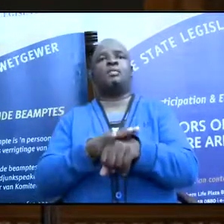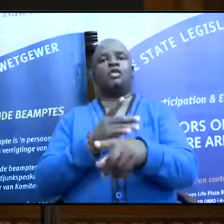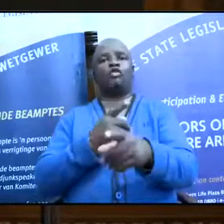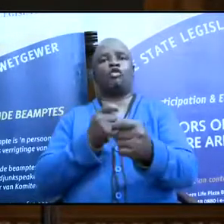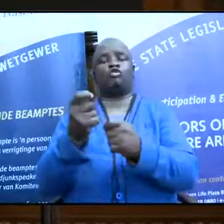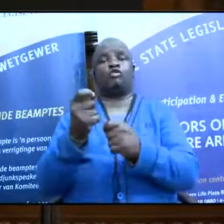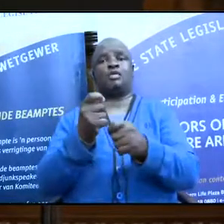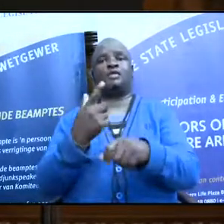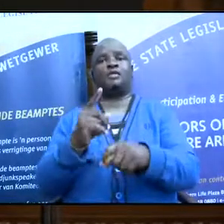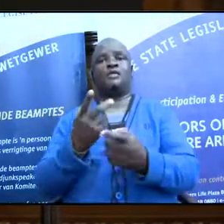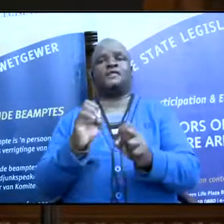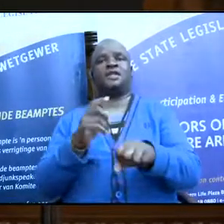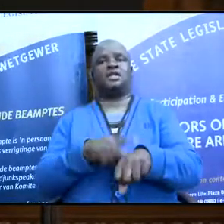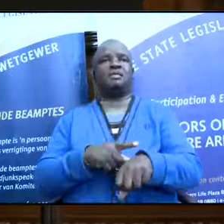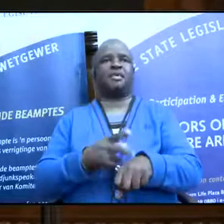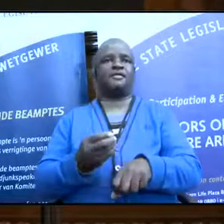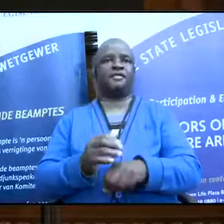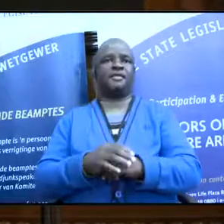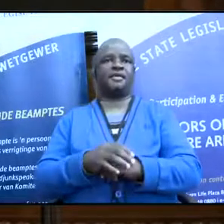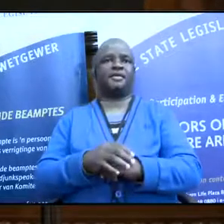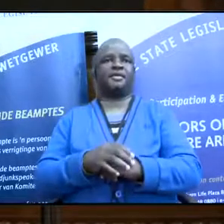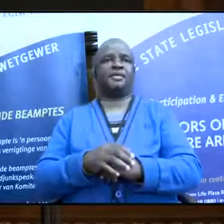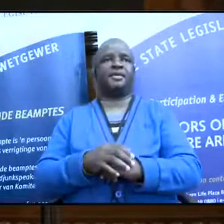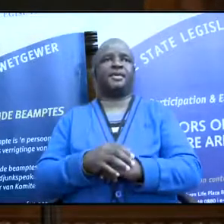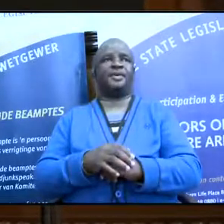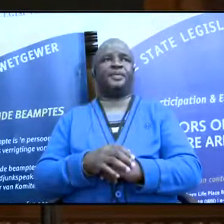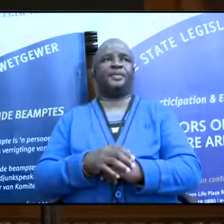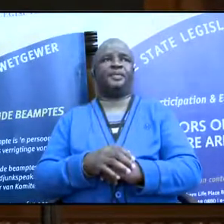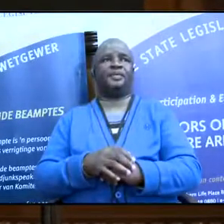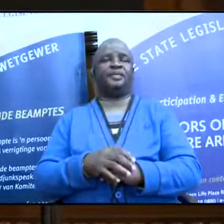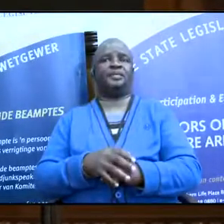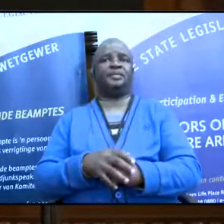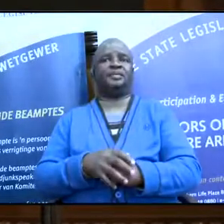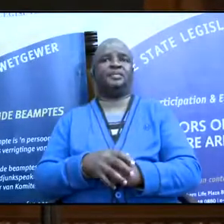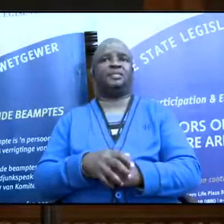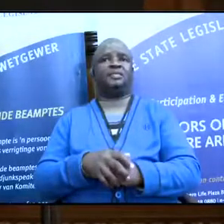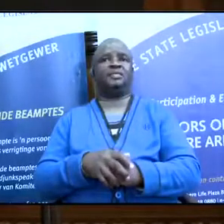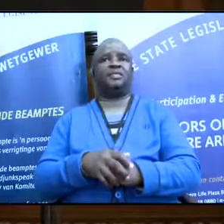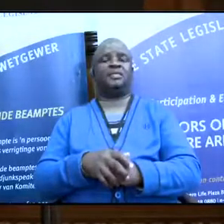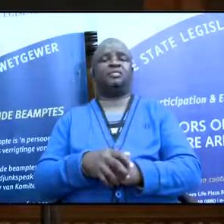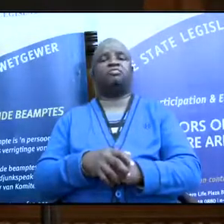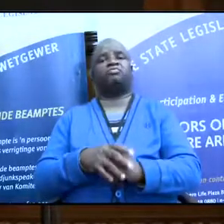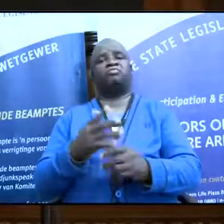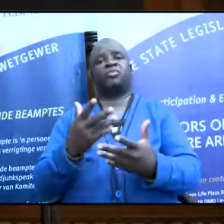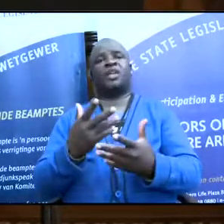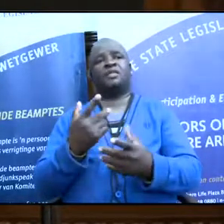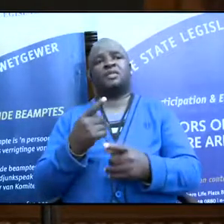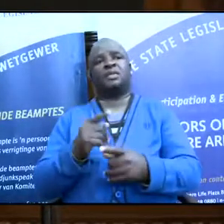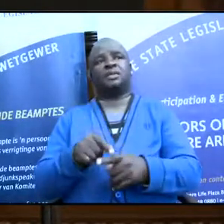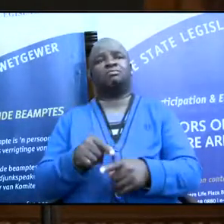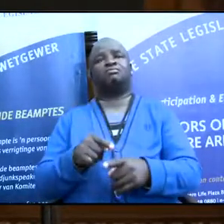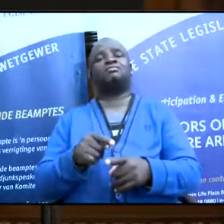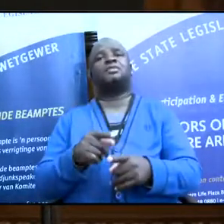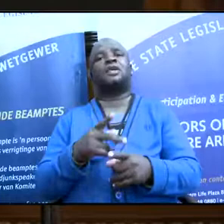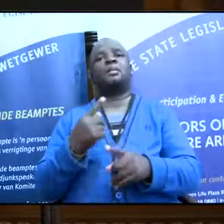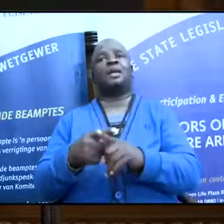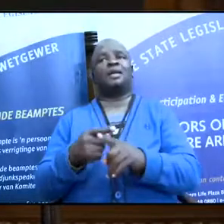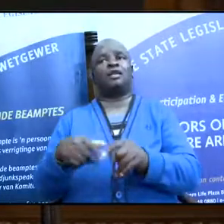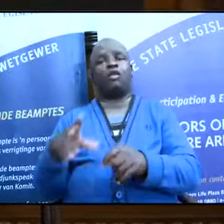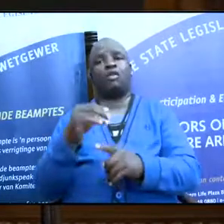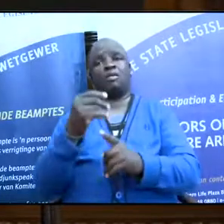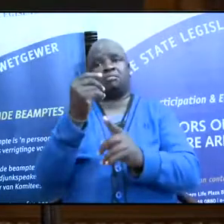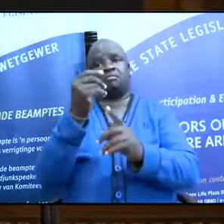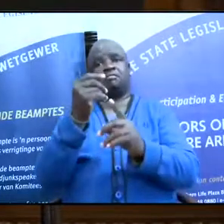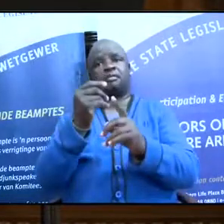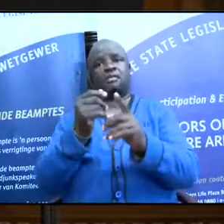on free time ladies and gentlemen for this and all other progress